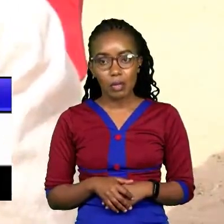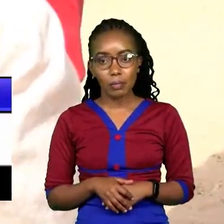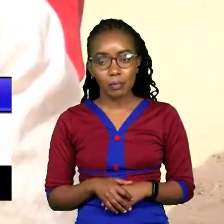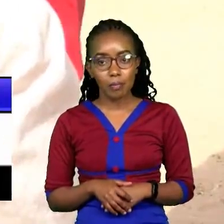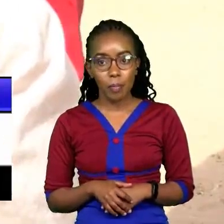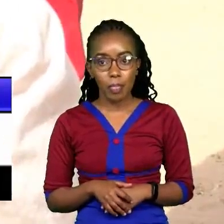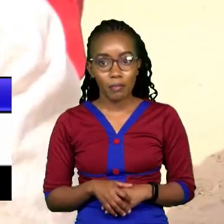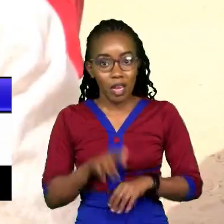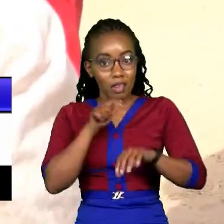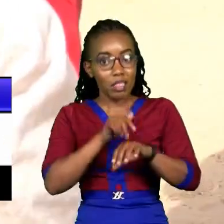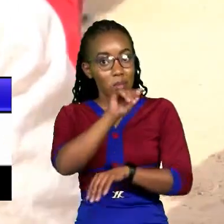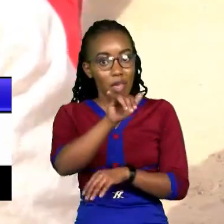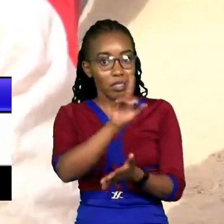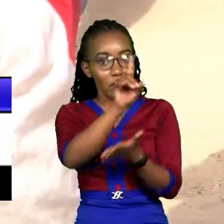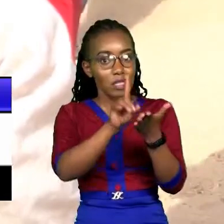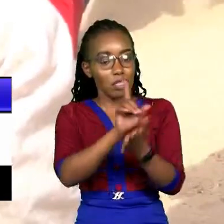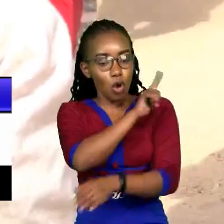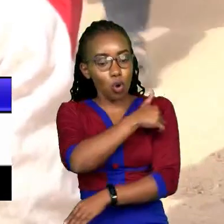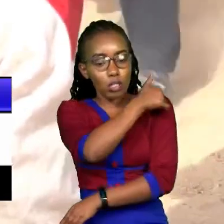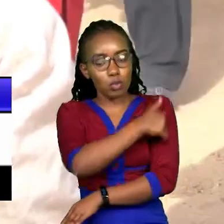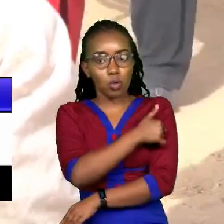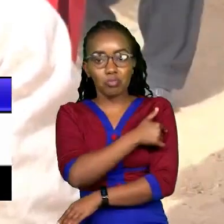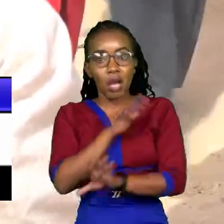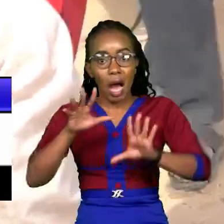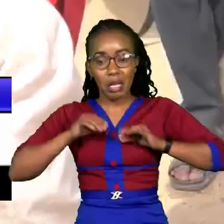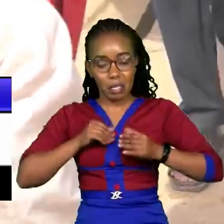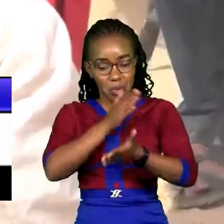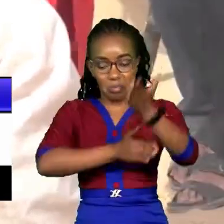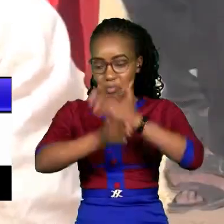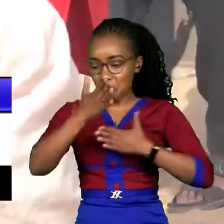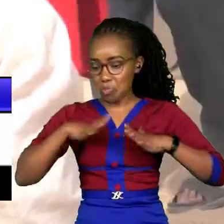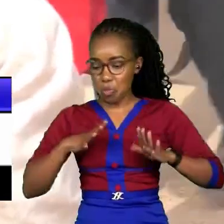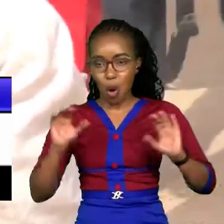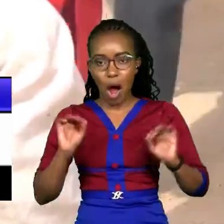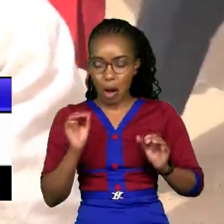At the time, even the district hospital would not accept the wounded patients and would